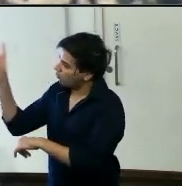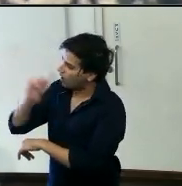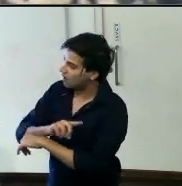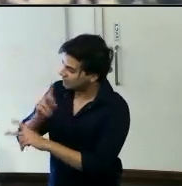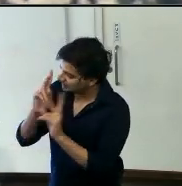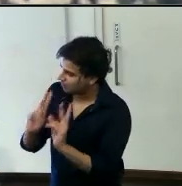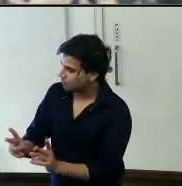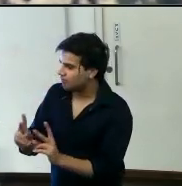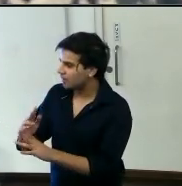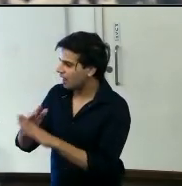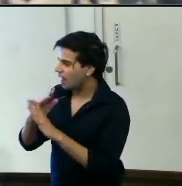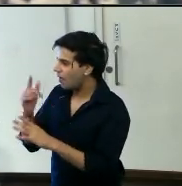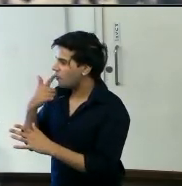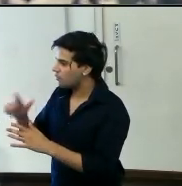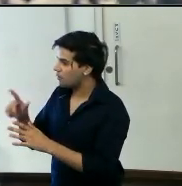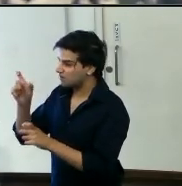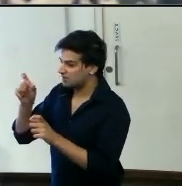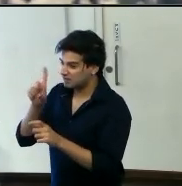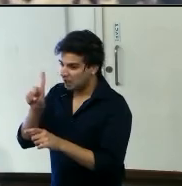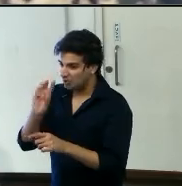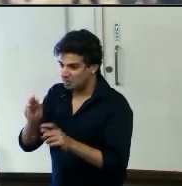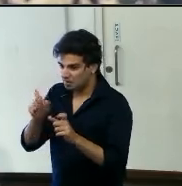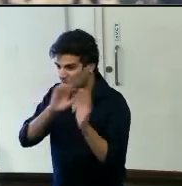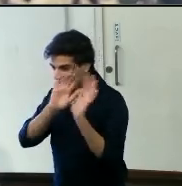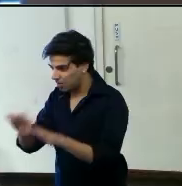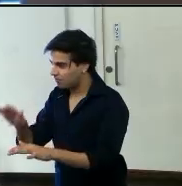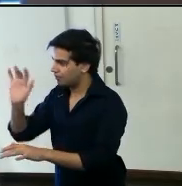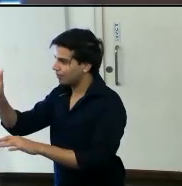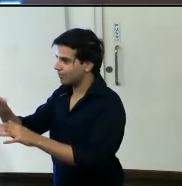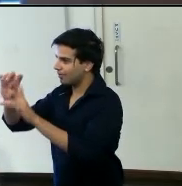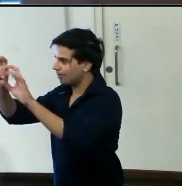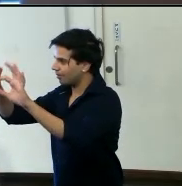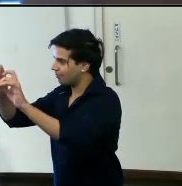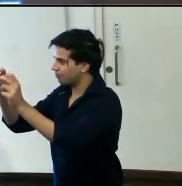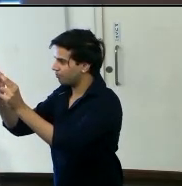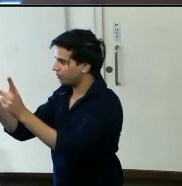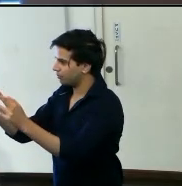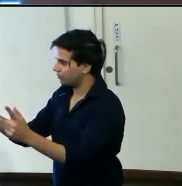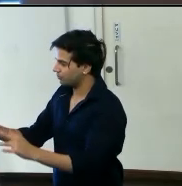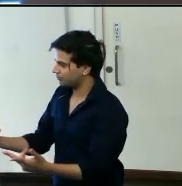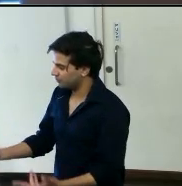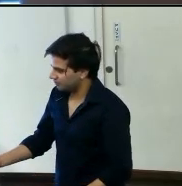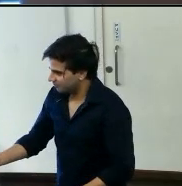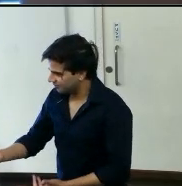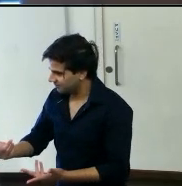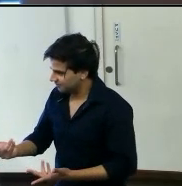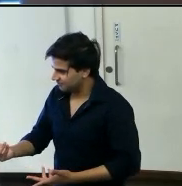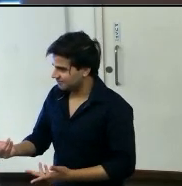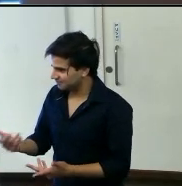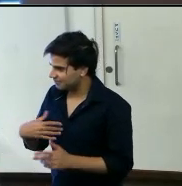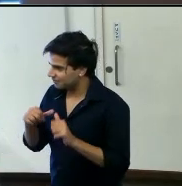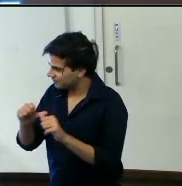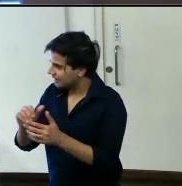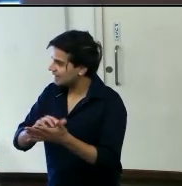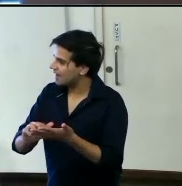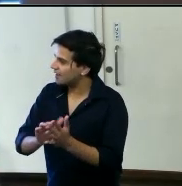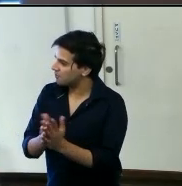talking. What happens if 1,000 people touch the work, and not everybody will be careful and all that. That's why we created the tactile